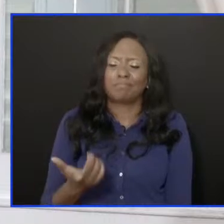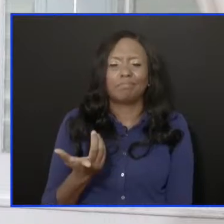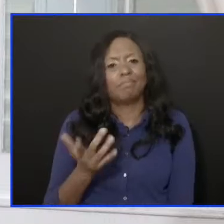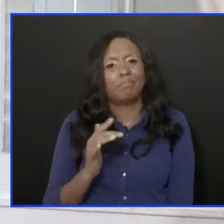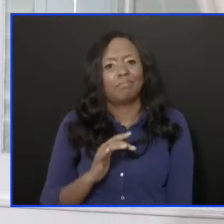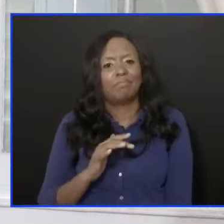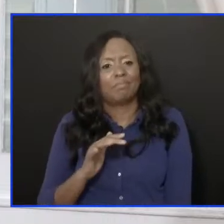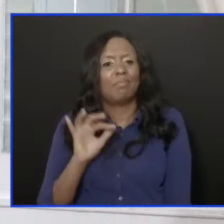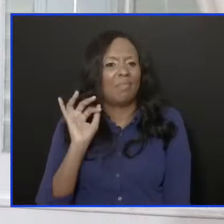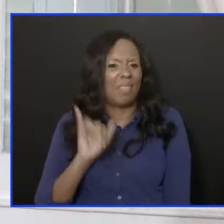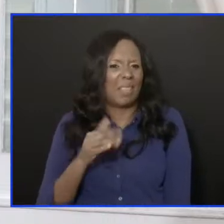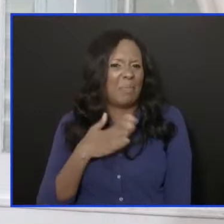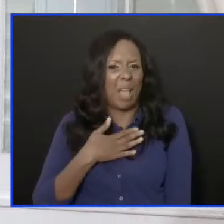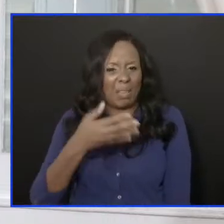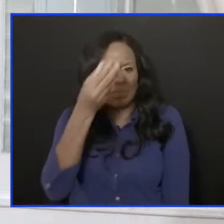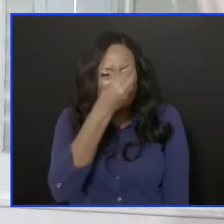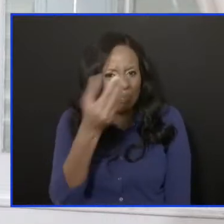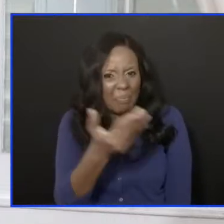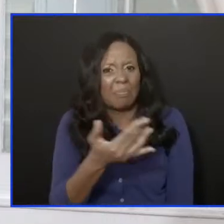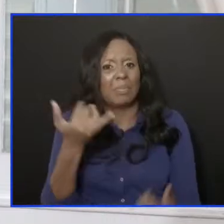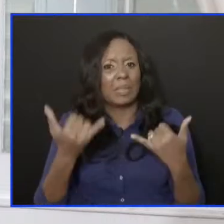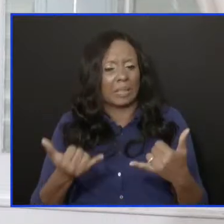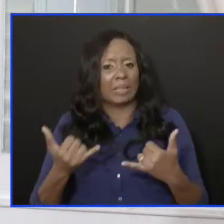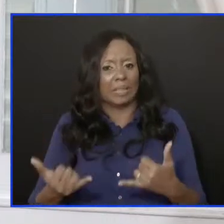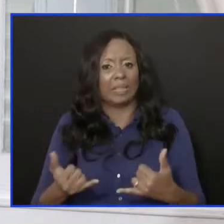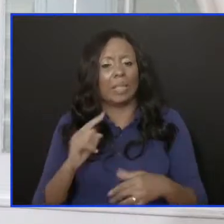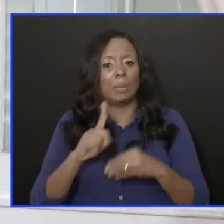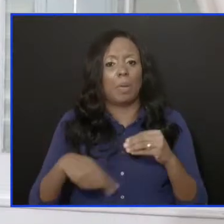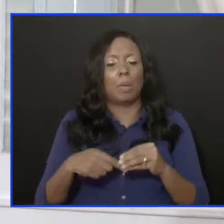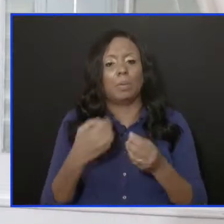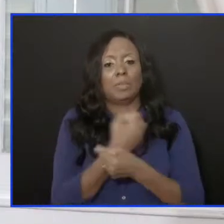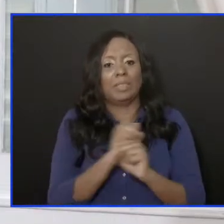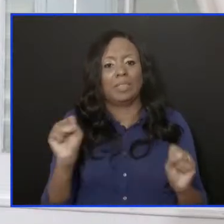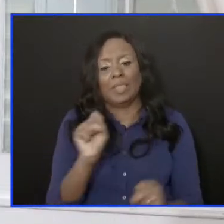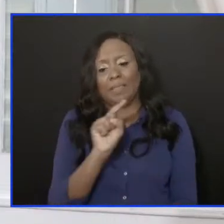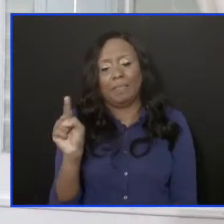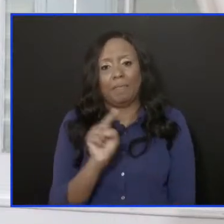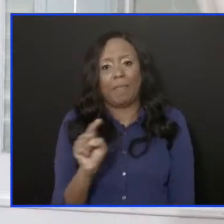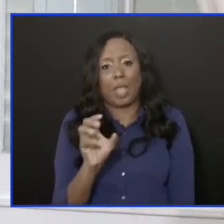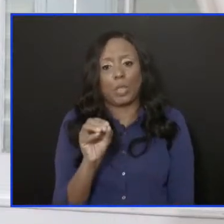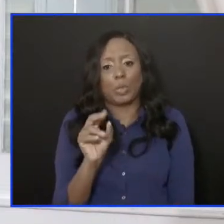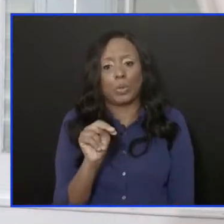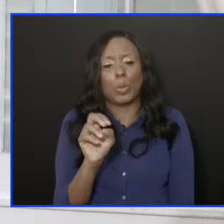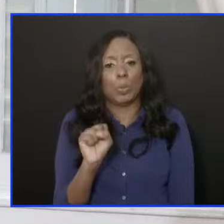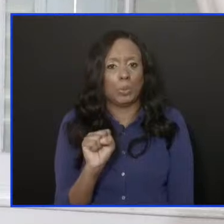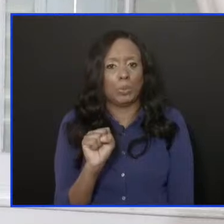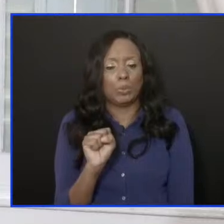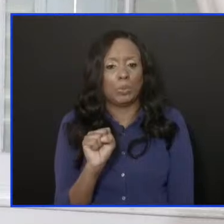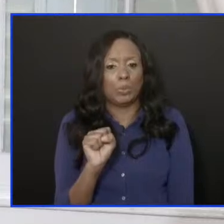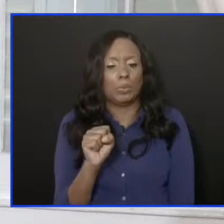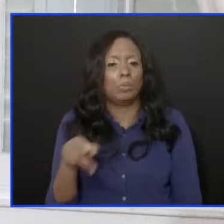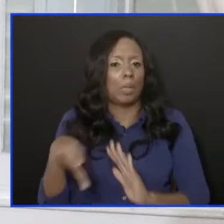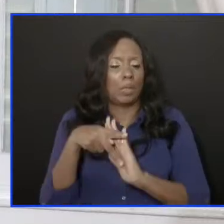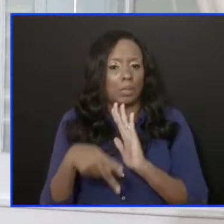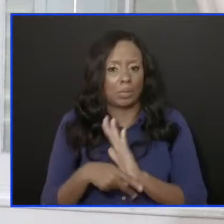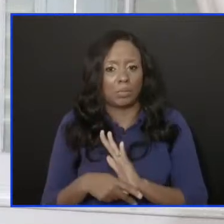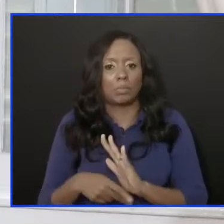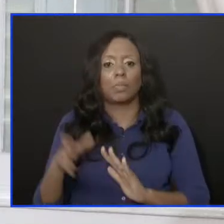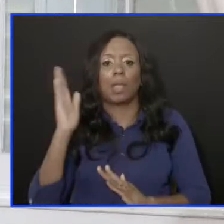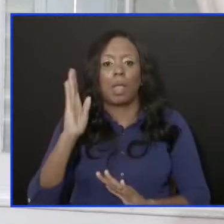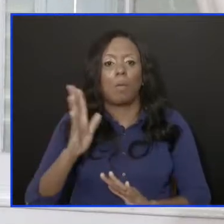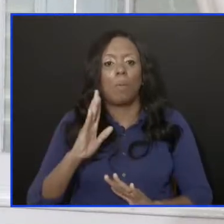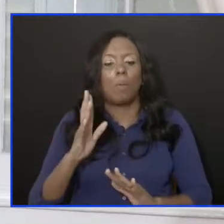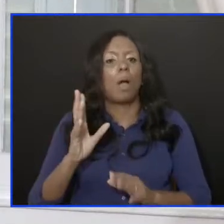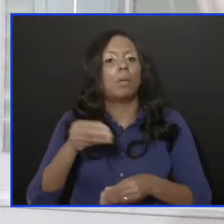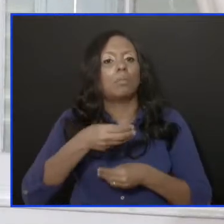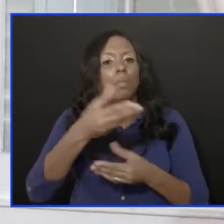relation to where we are with the safe zone in policy and directive, and we will provide some